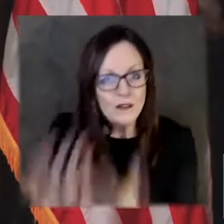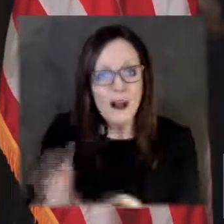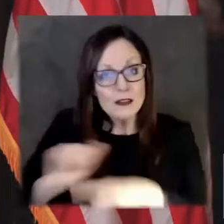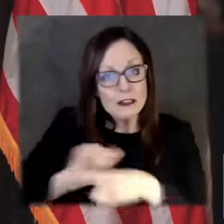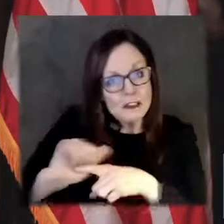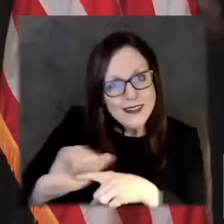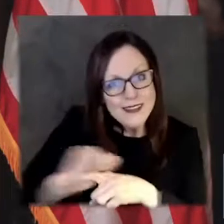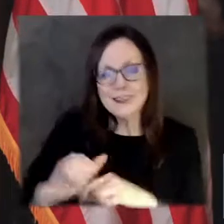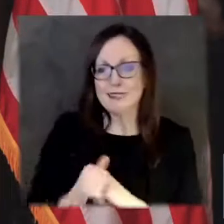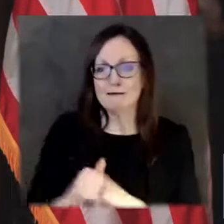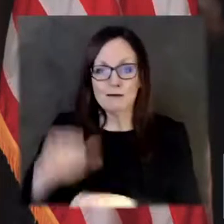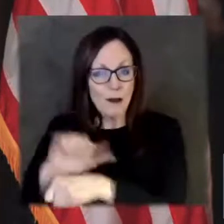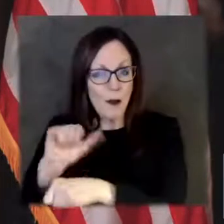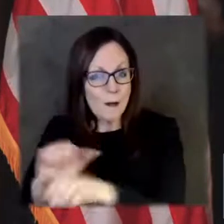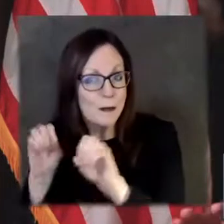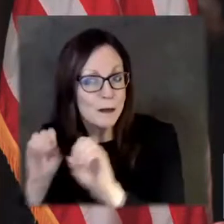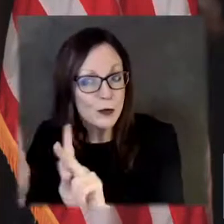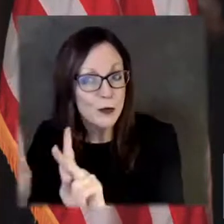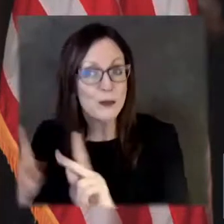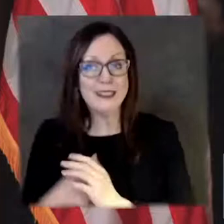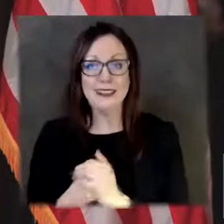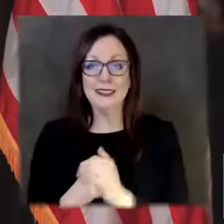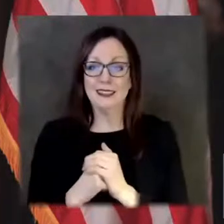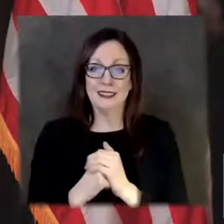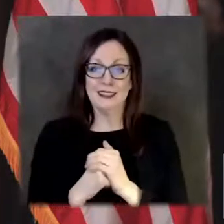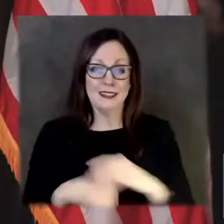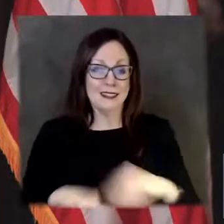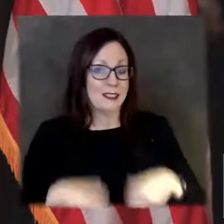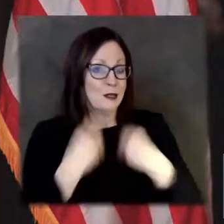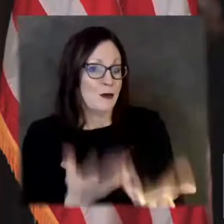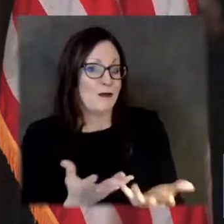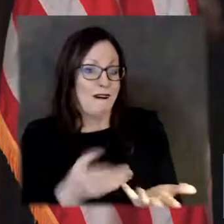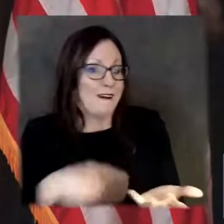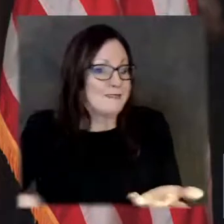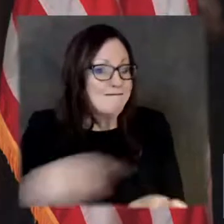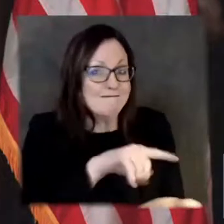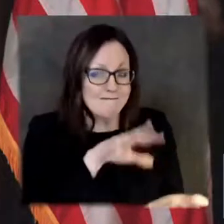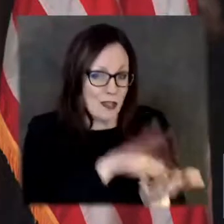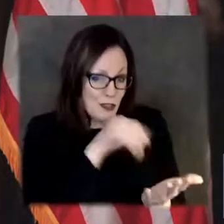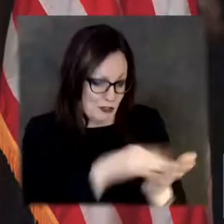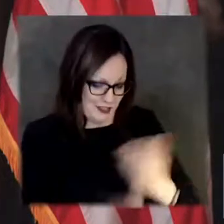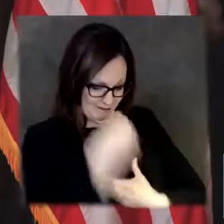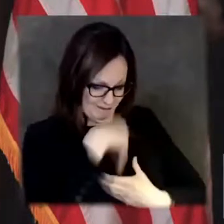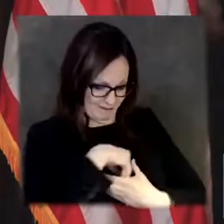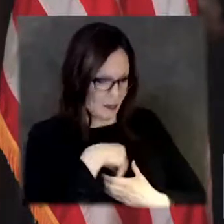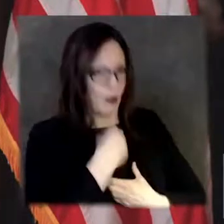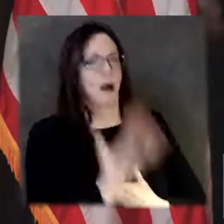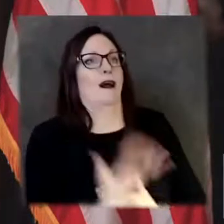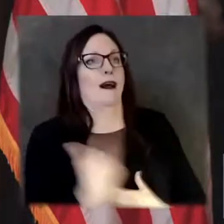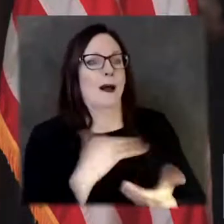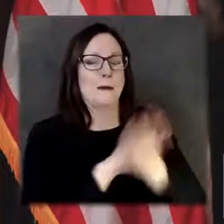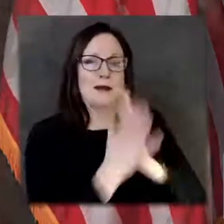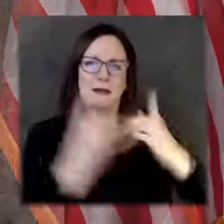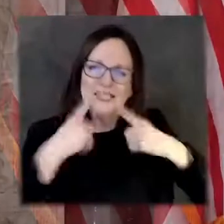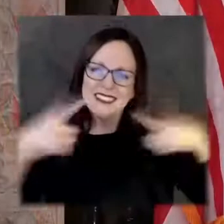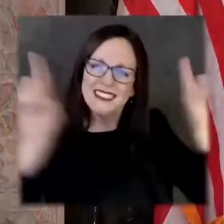treatment programs, so that when folks re-enter our communities, they have the tools they need to be successful.